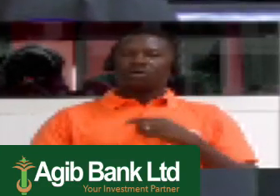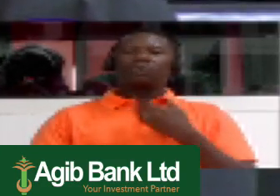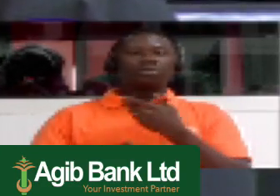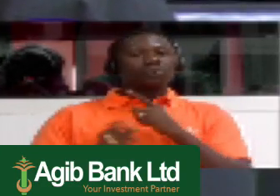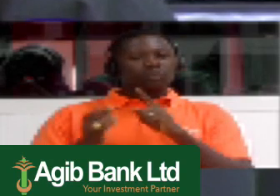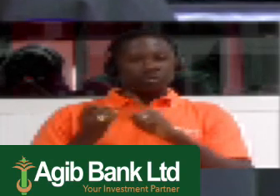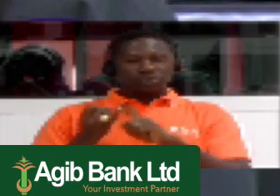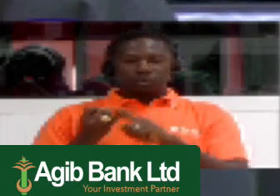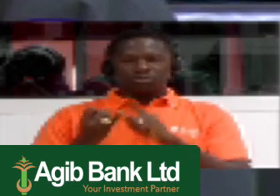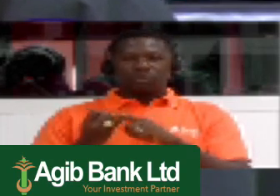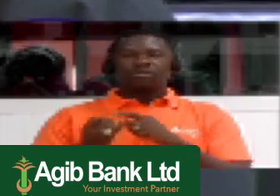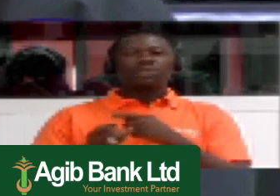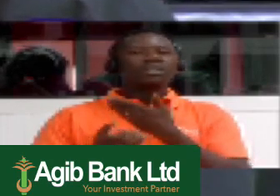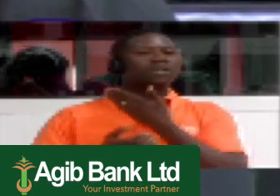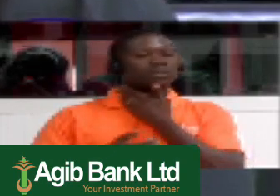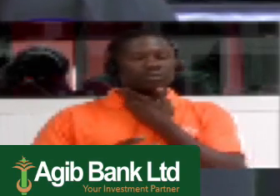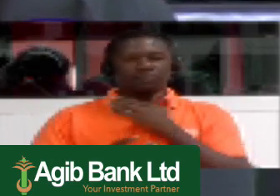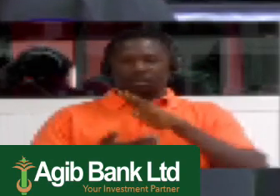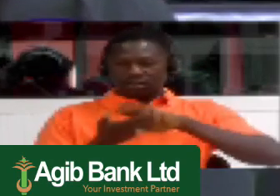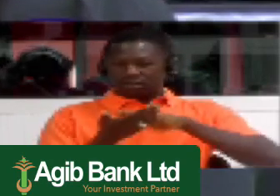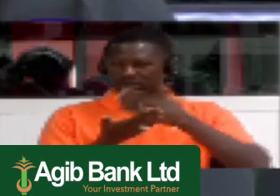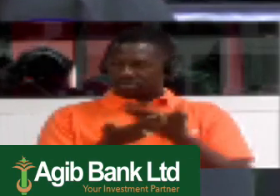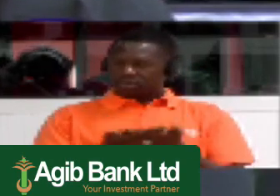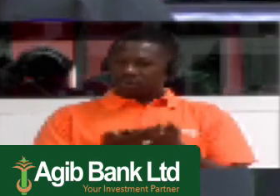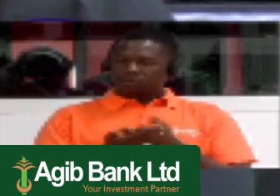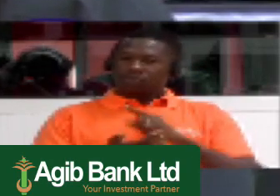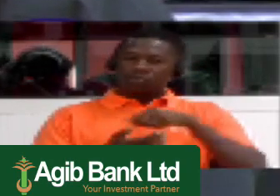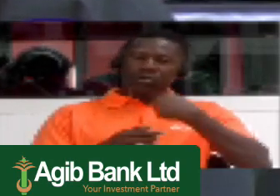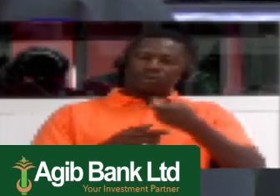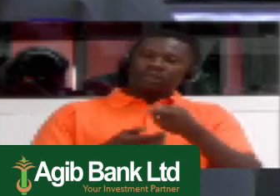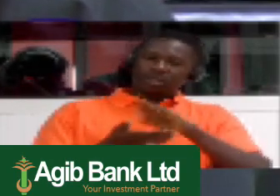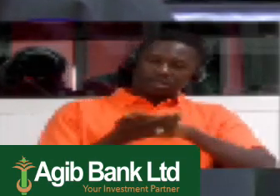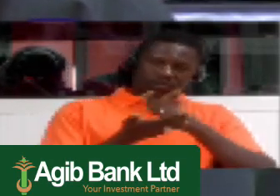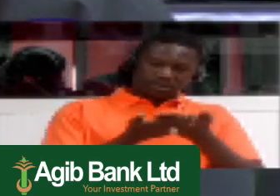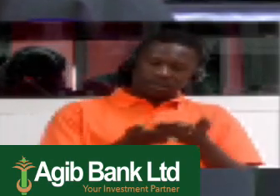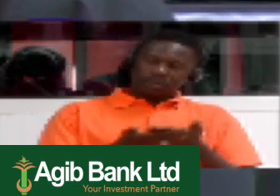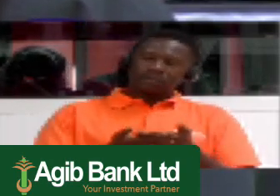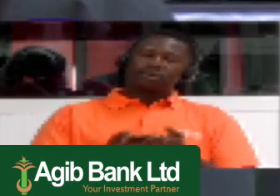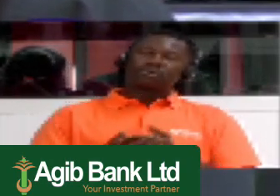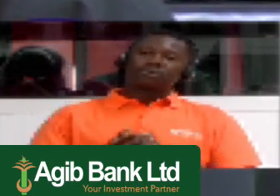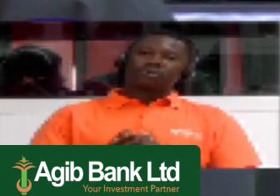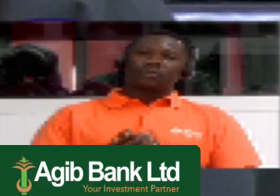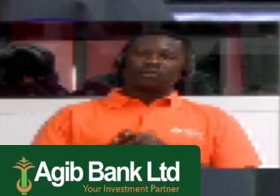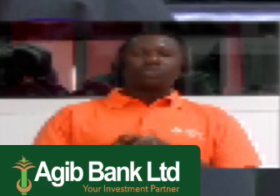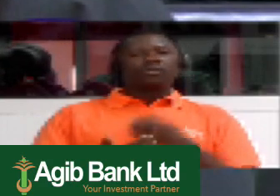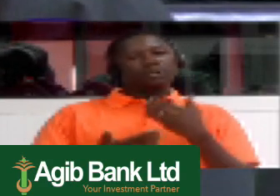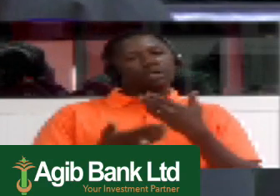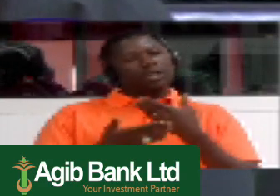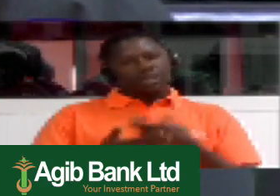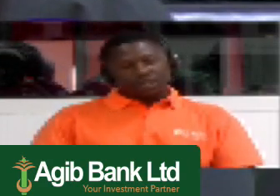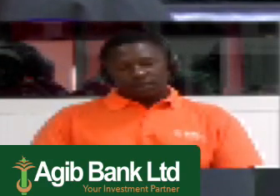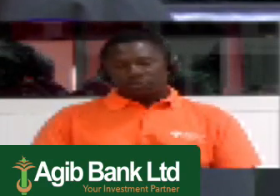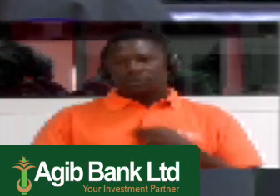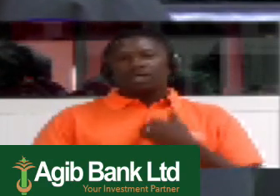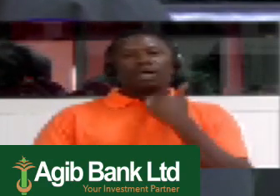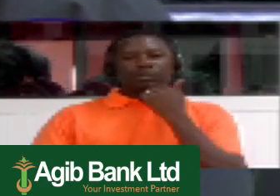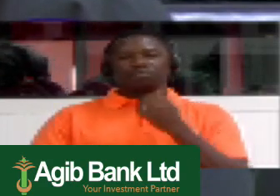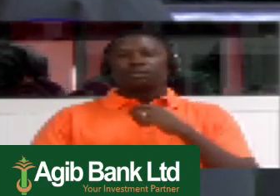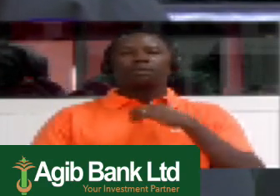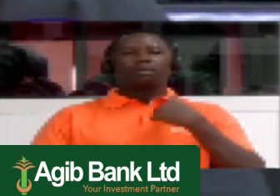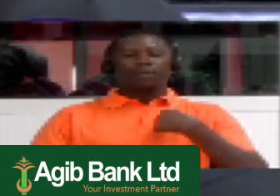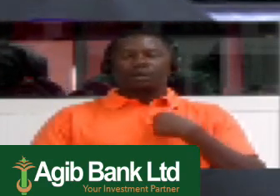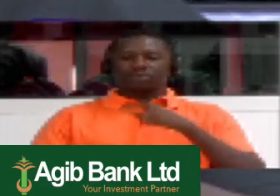of interpreting with the interpreters, just allow me to ask my questions